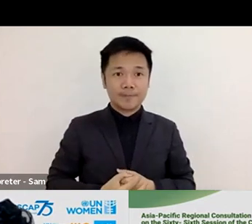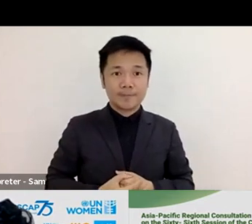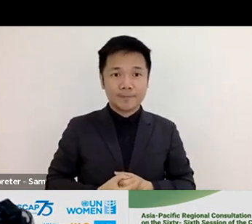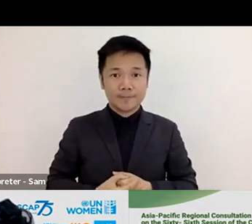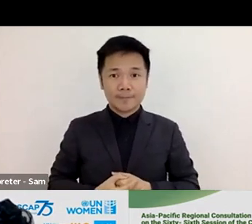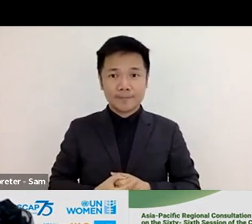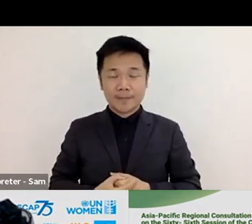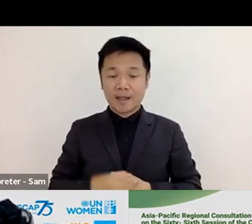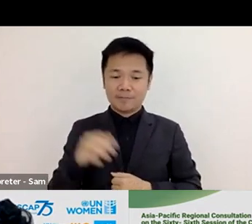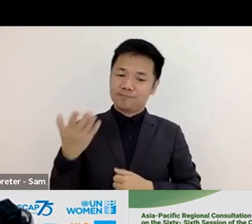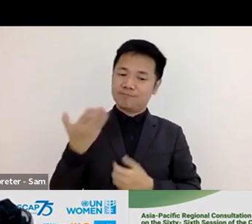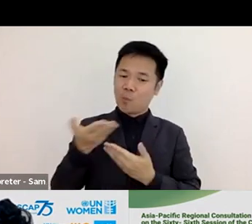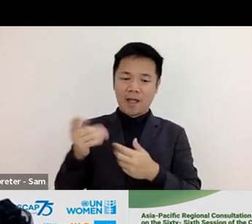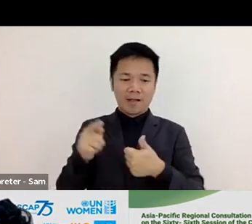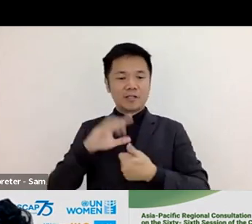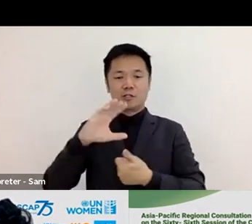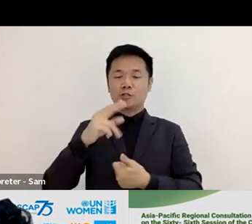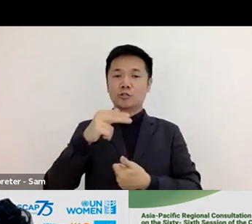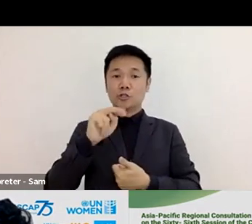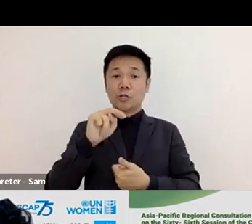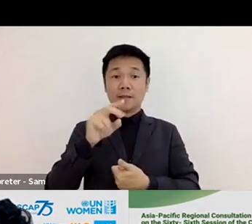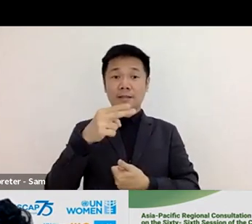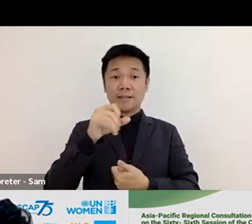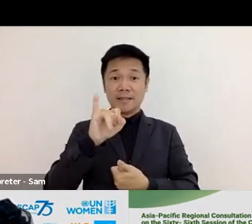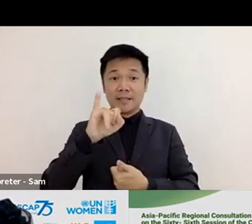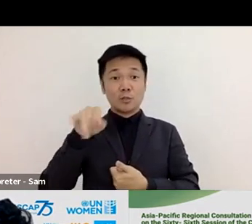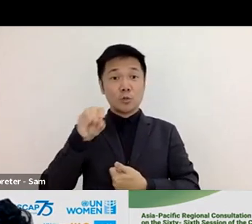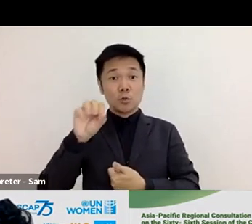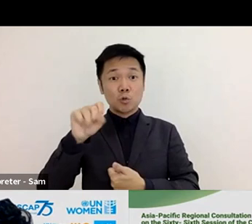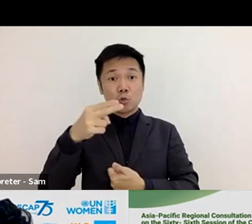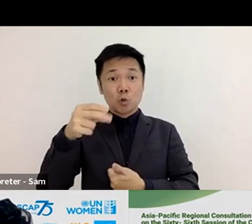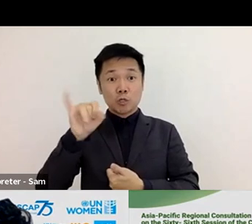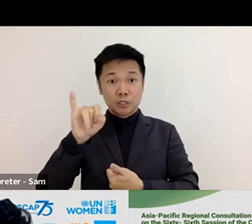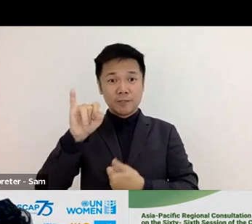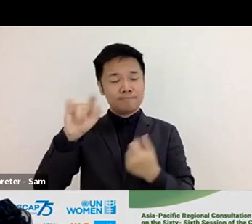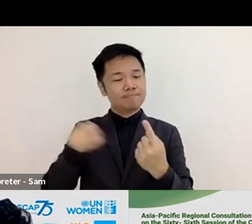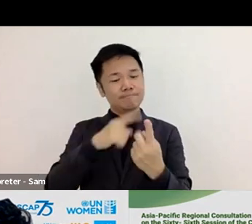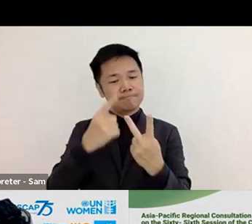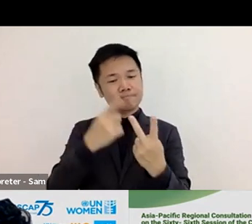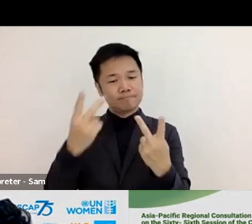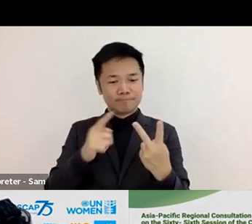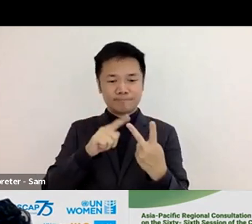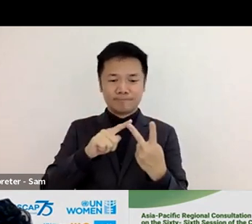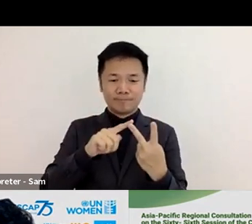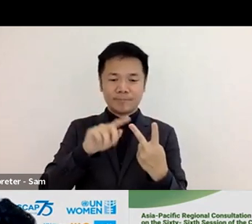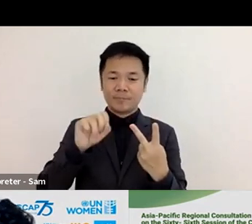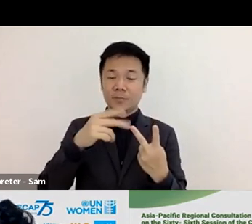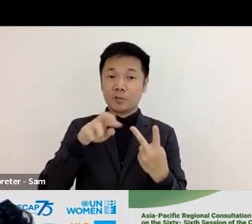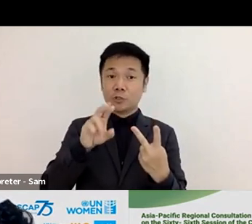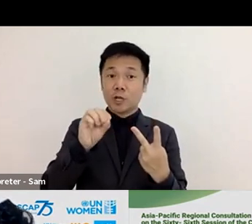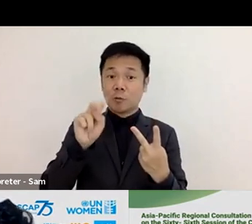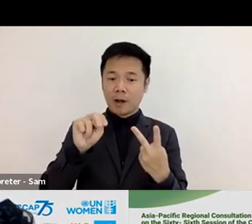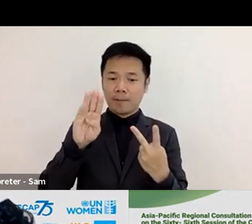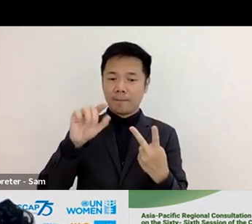Chandni Joshi as our speaker, and also the three panel members, Sharon Bhagwan Rolls